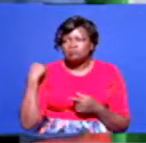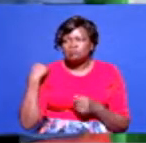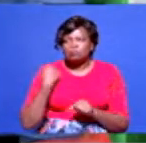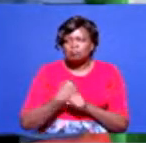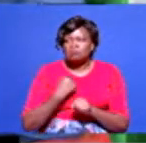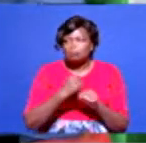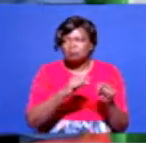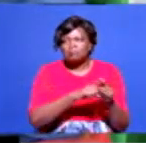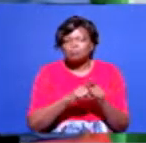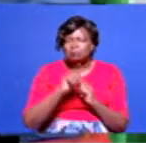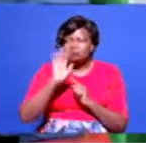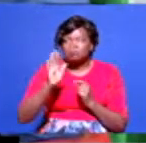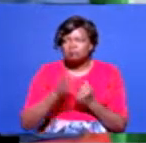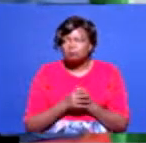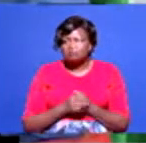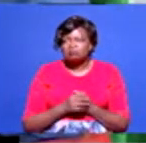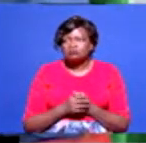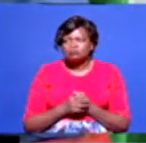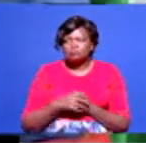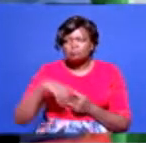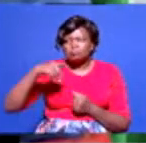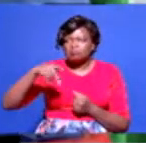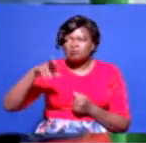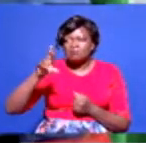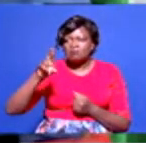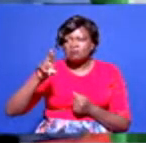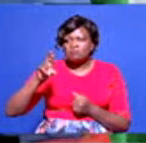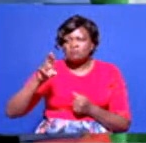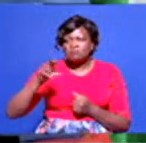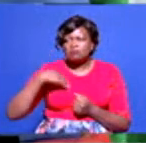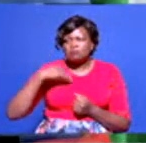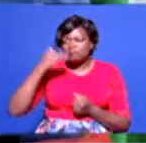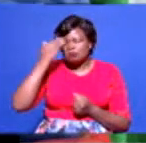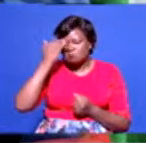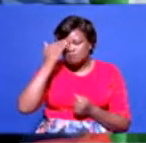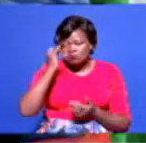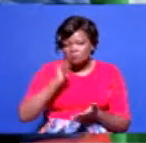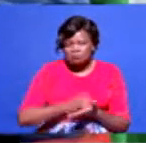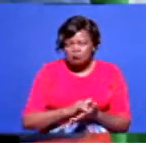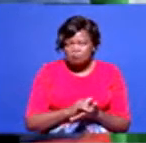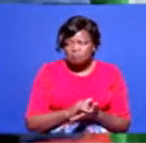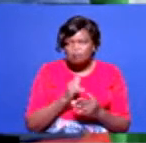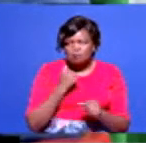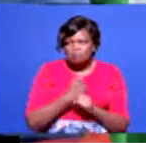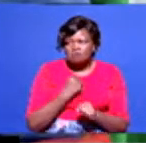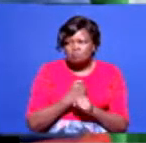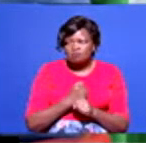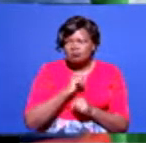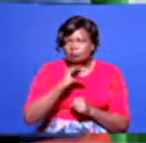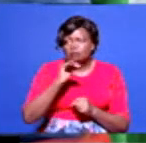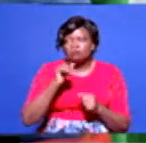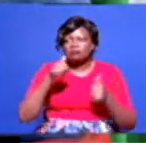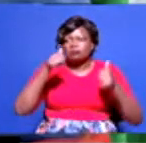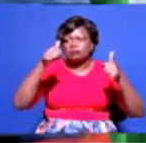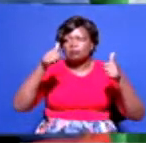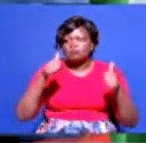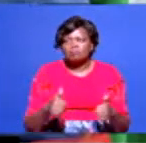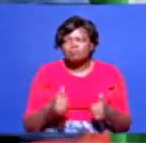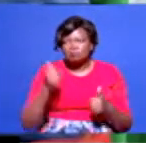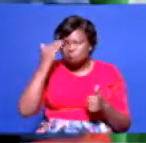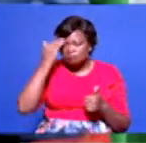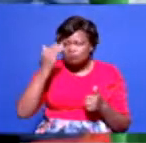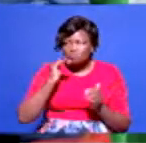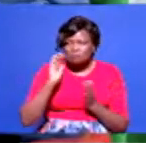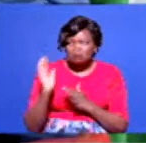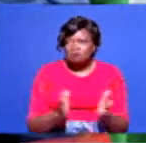his PR. I remember working on his posters. I remember